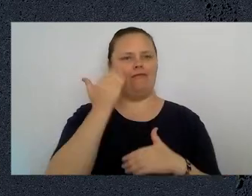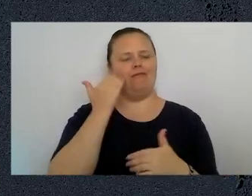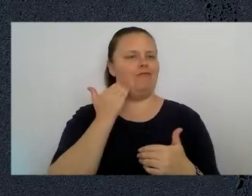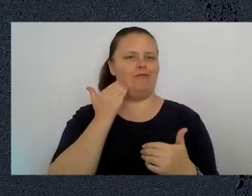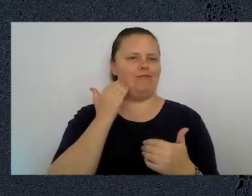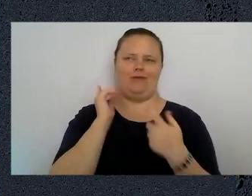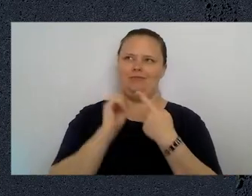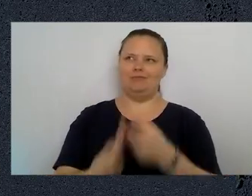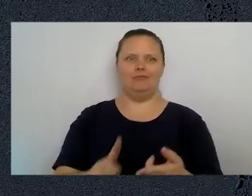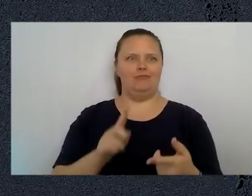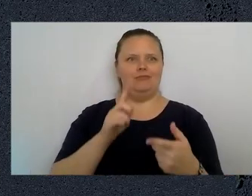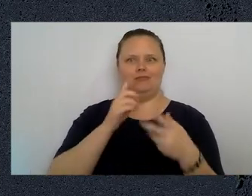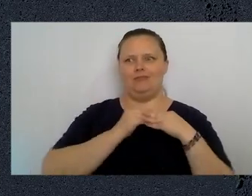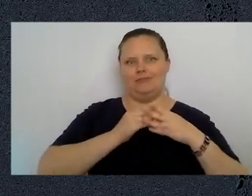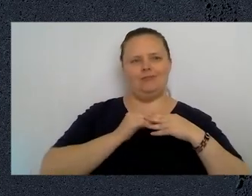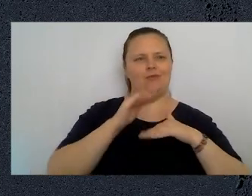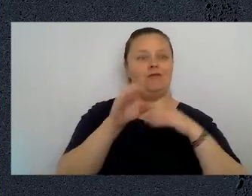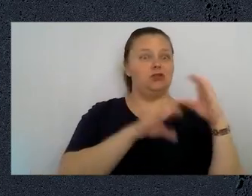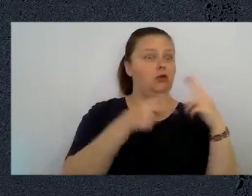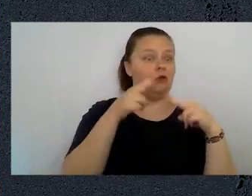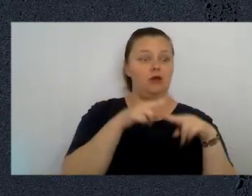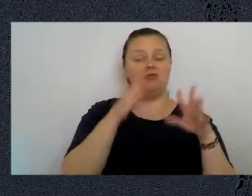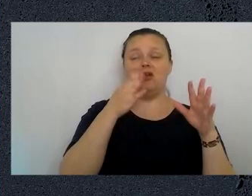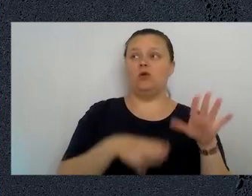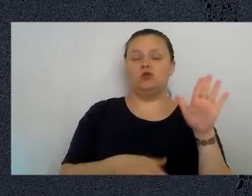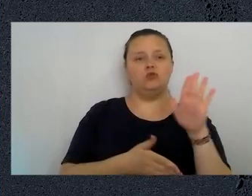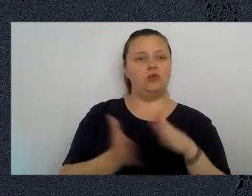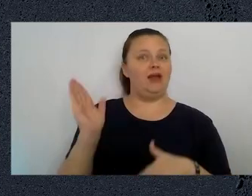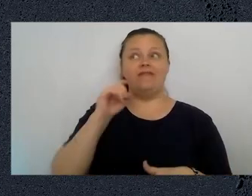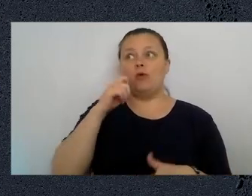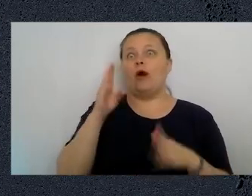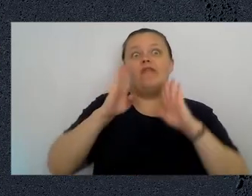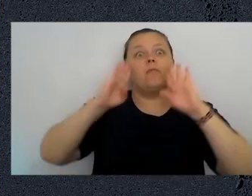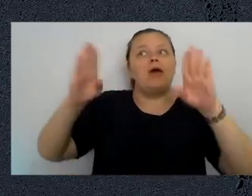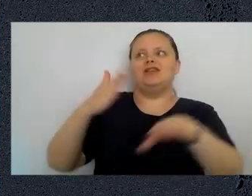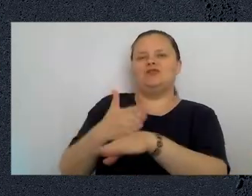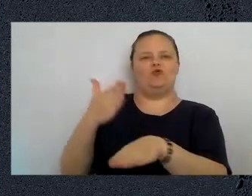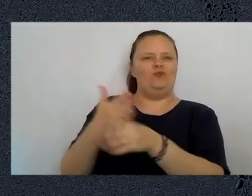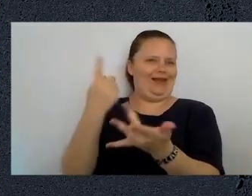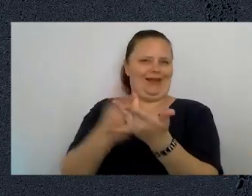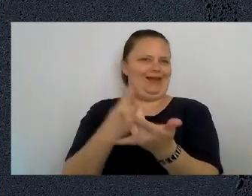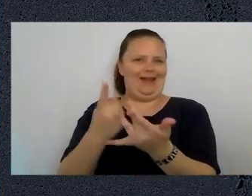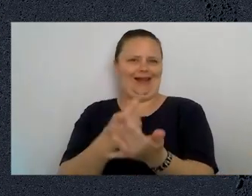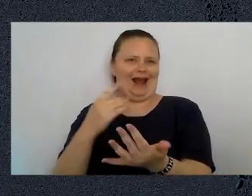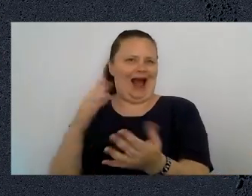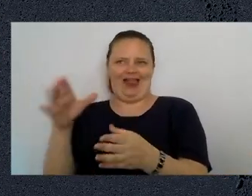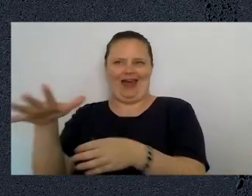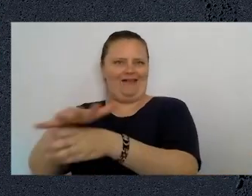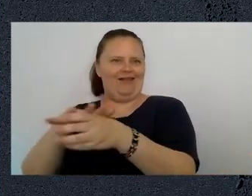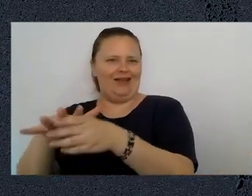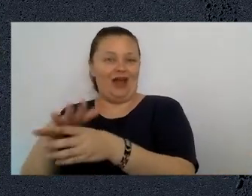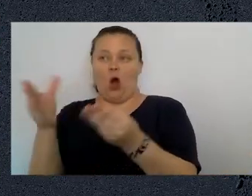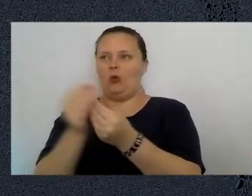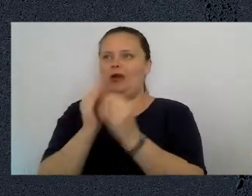pursue science. And if they choose to leave, they're going to have an amazing career somewhere else and do amazing contributions with an amazing knowledge